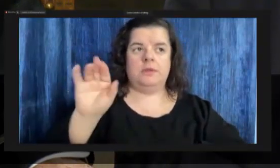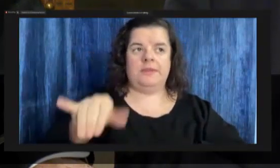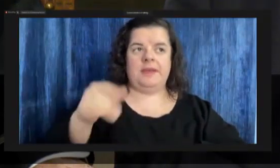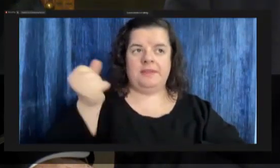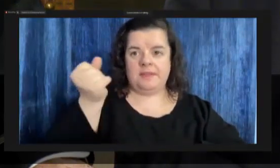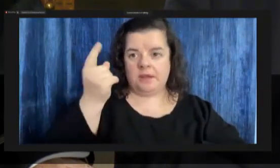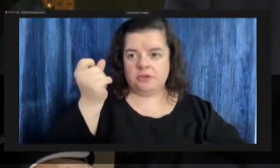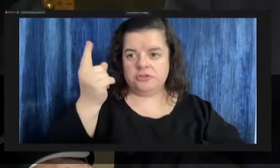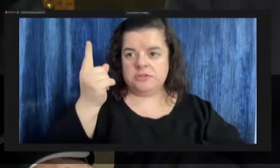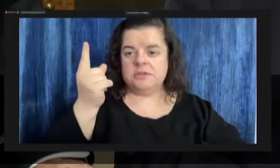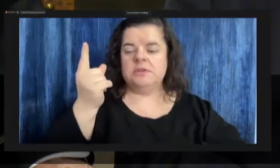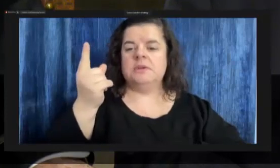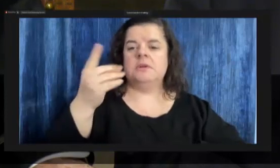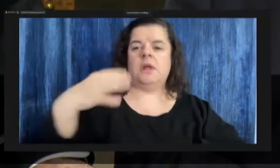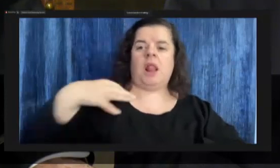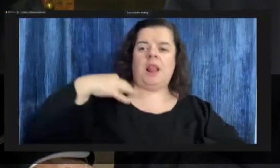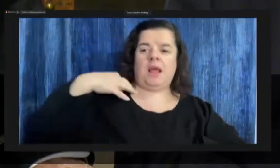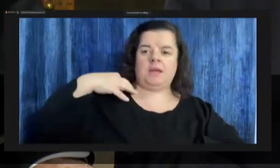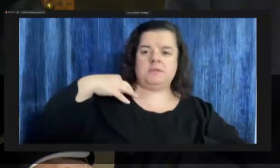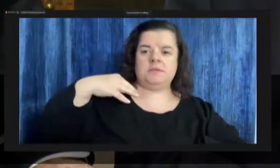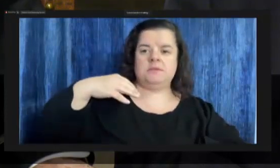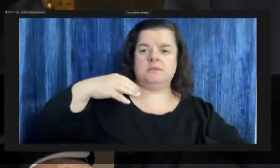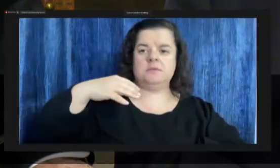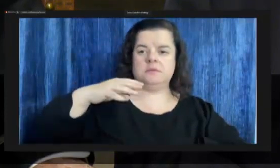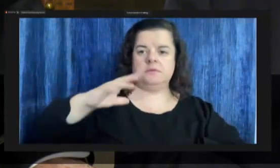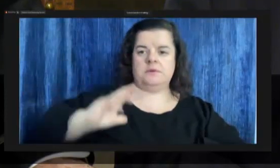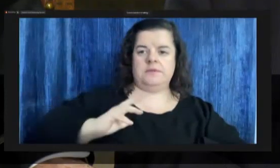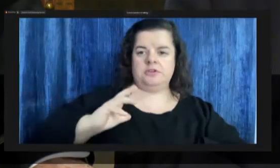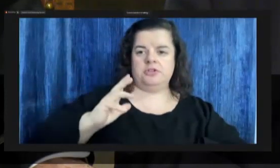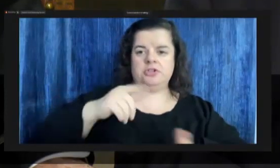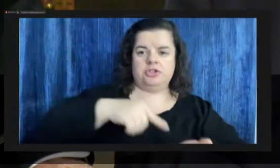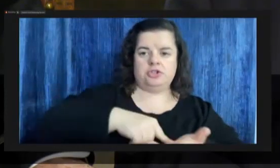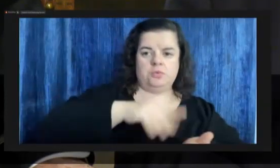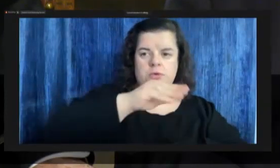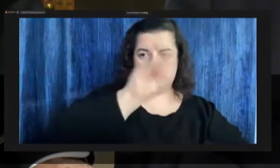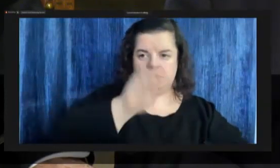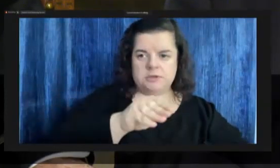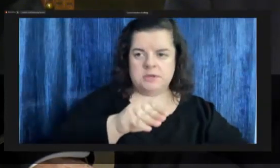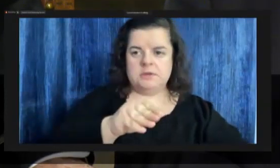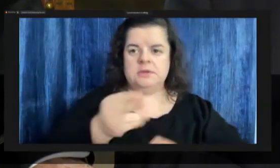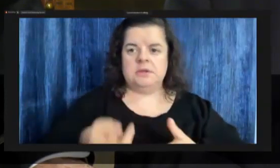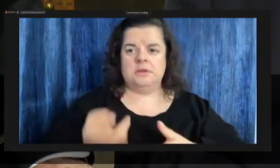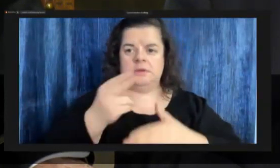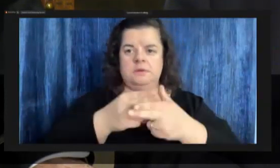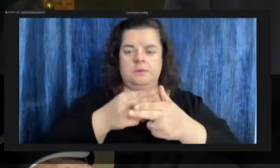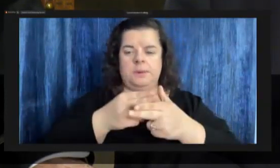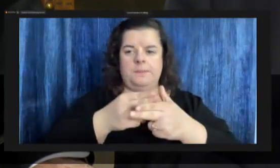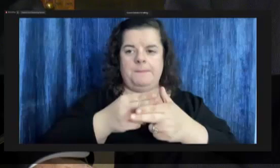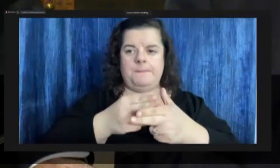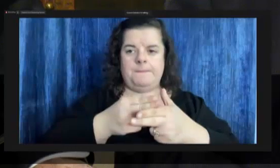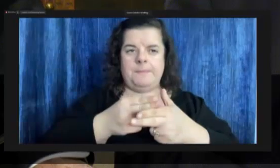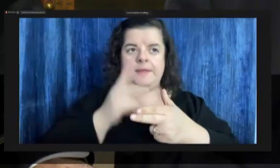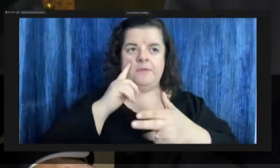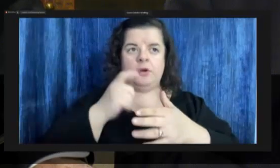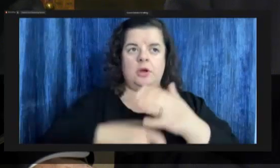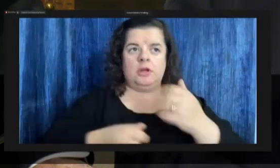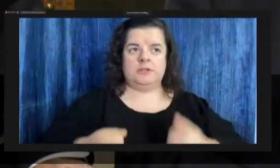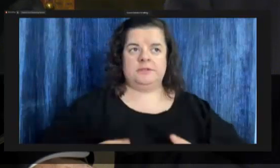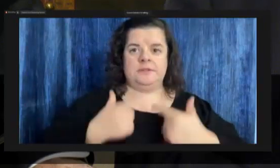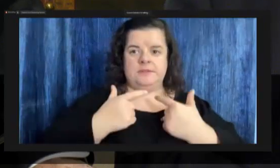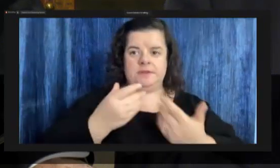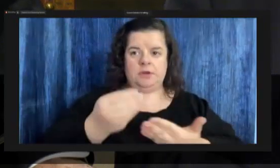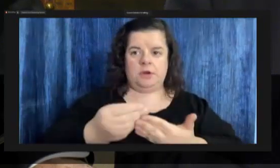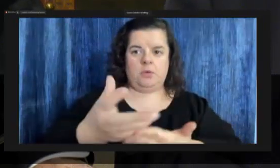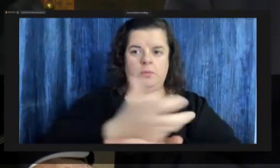that electeds are due the percentage increase in cost of living wage is